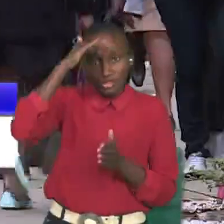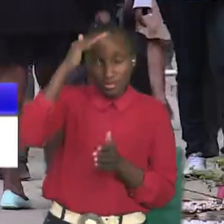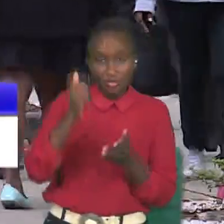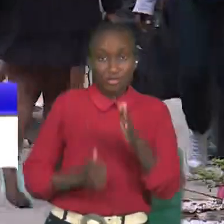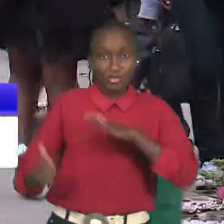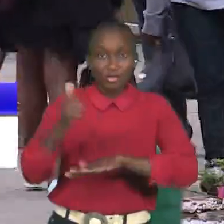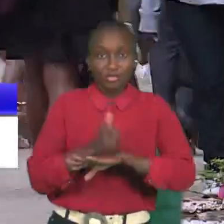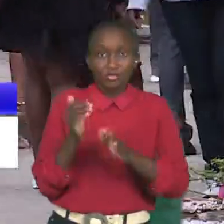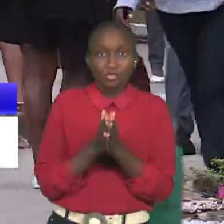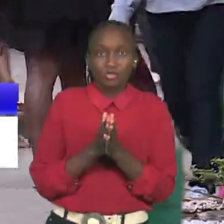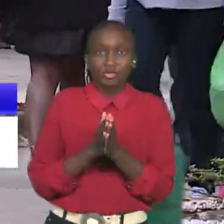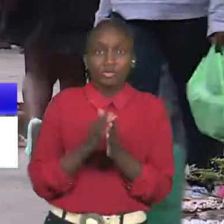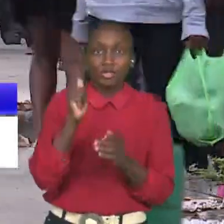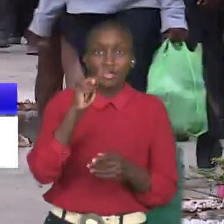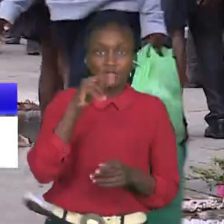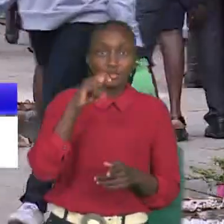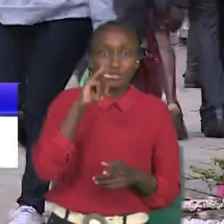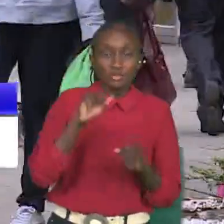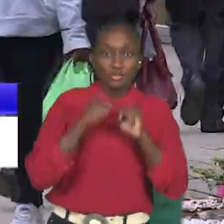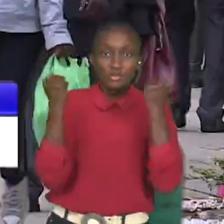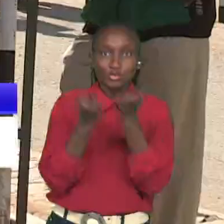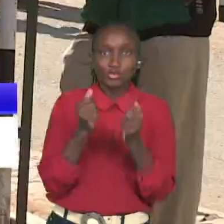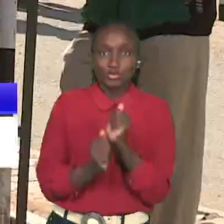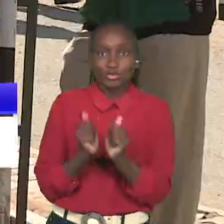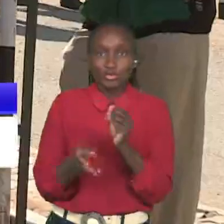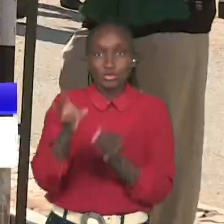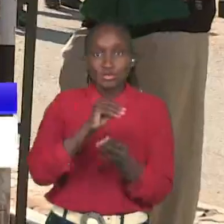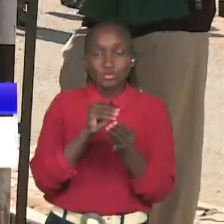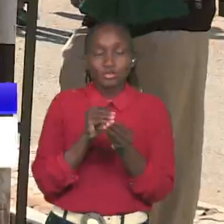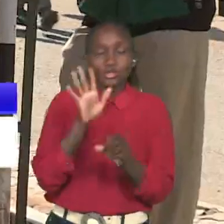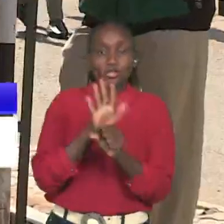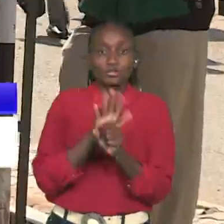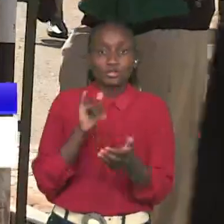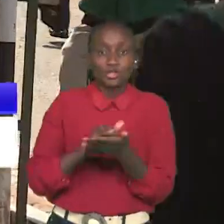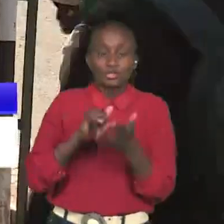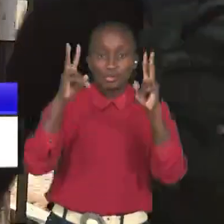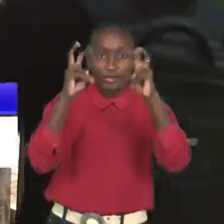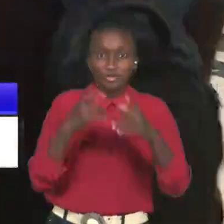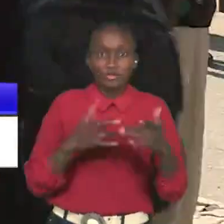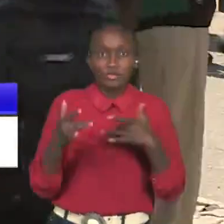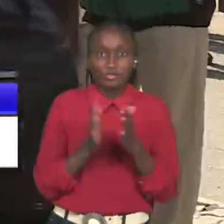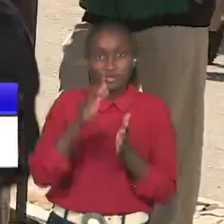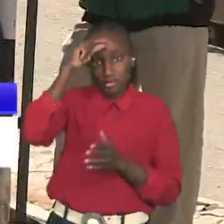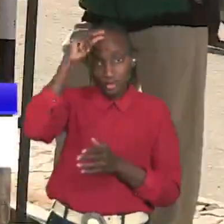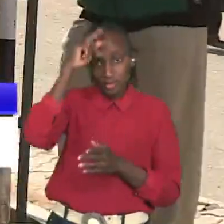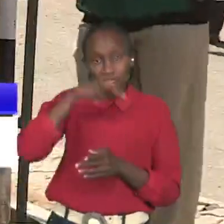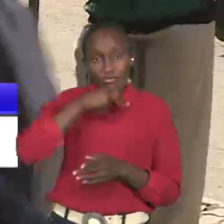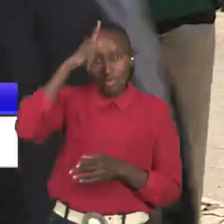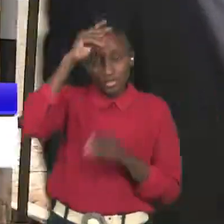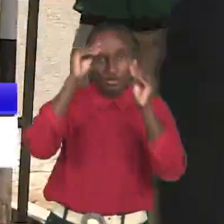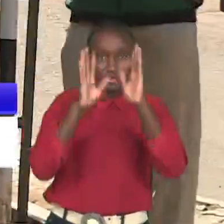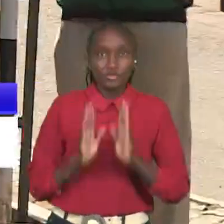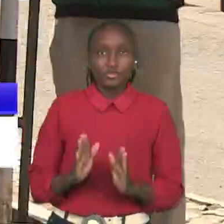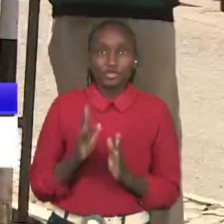related antisocial behavior increasing tremendously. This has become a matter of concern to the government, parents,